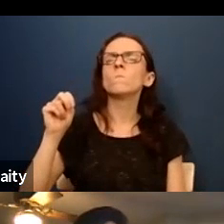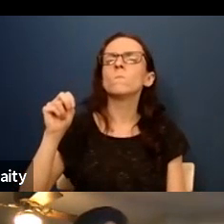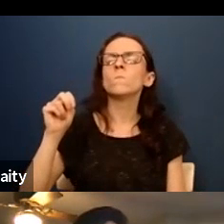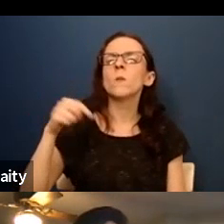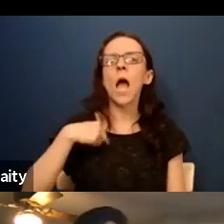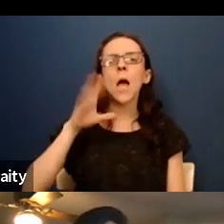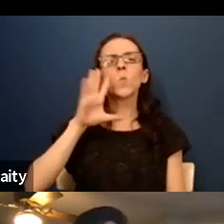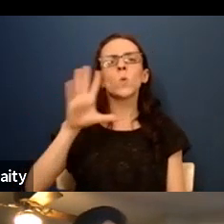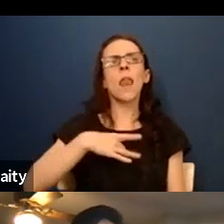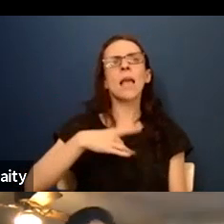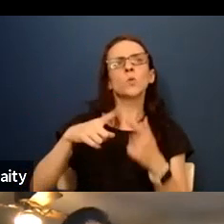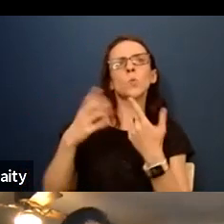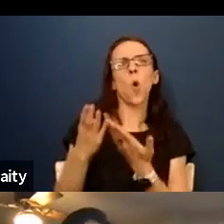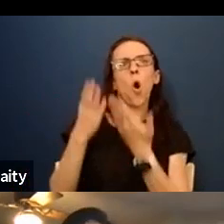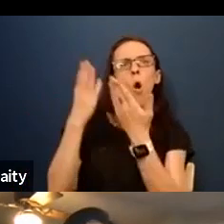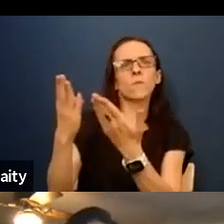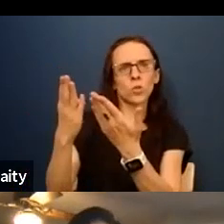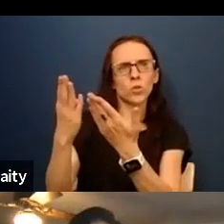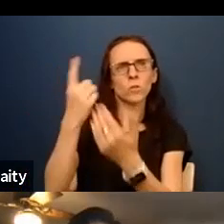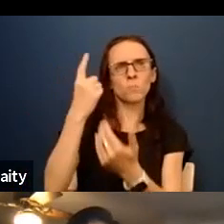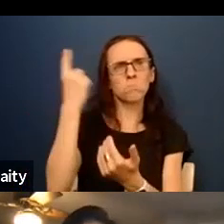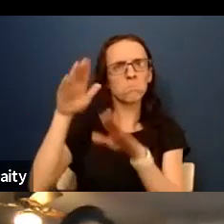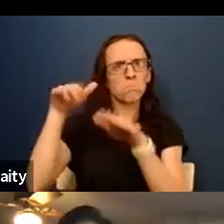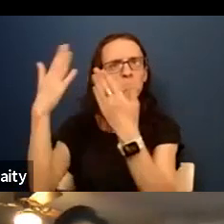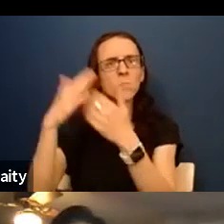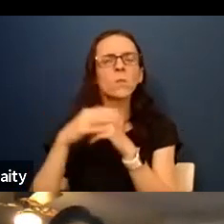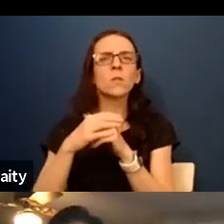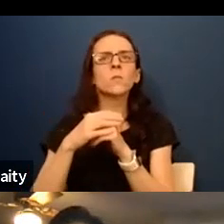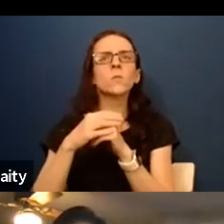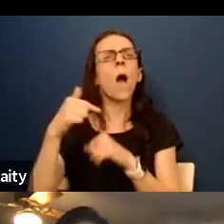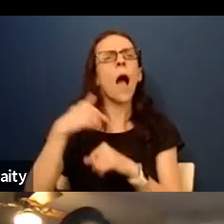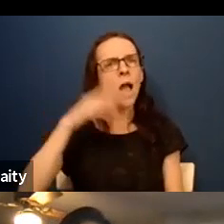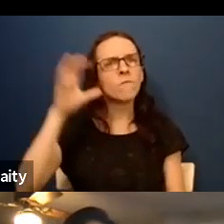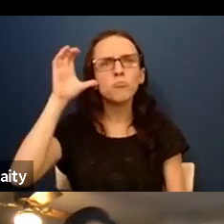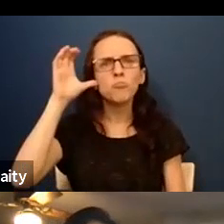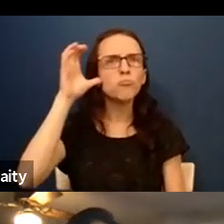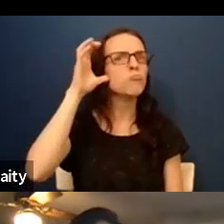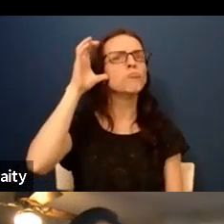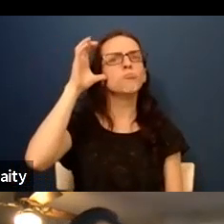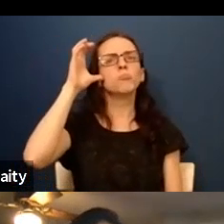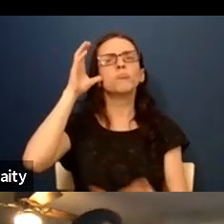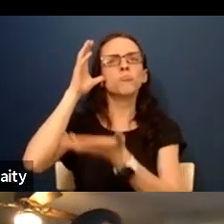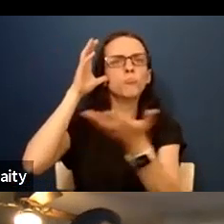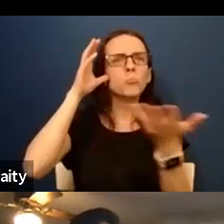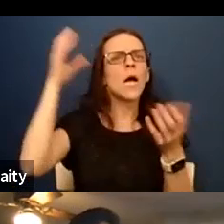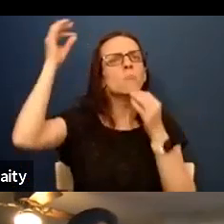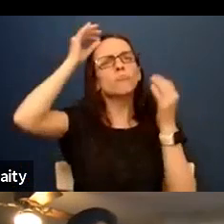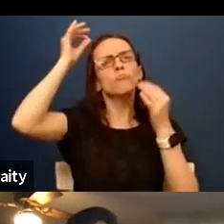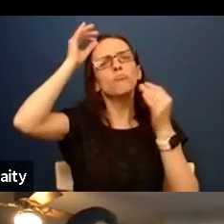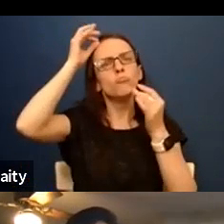offer a suggestion. I've listened over and thought about this over the